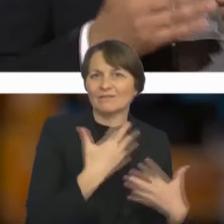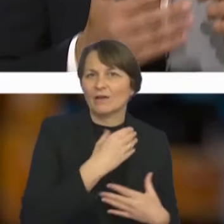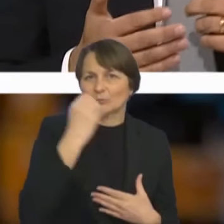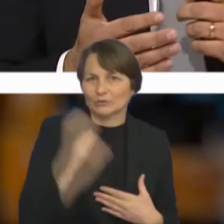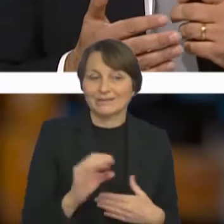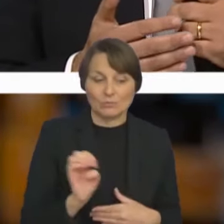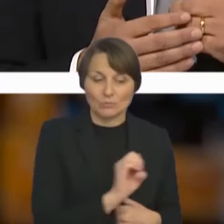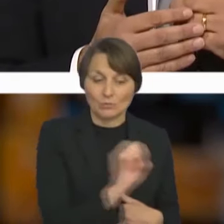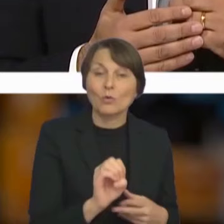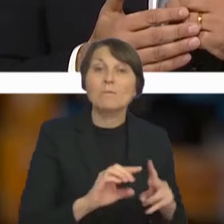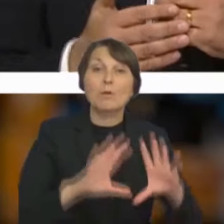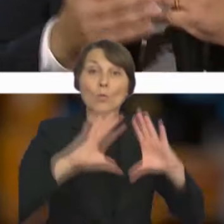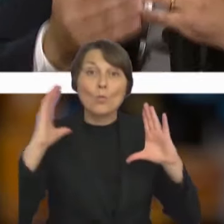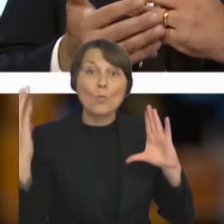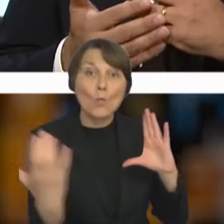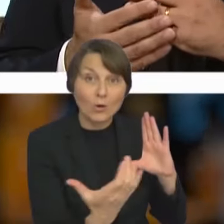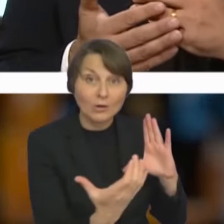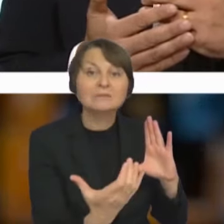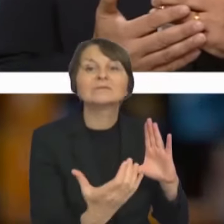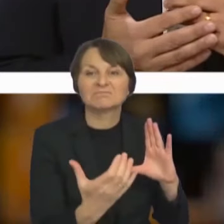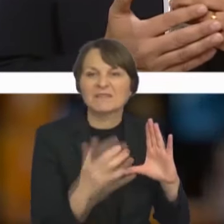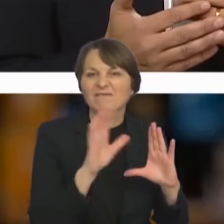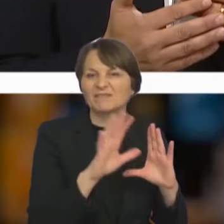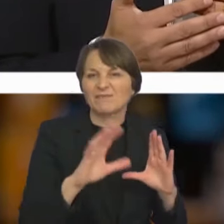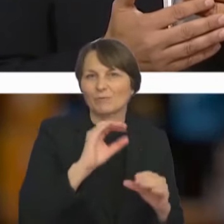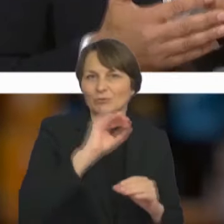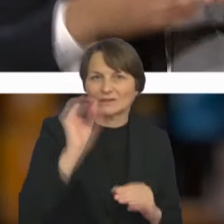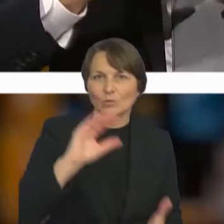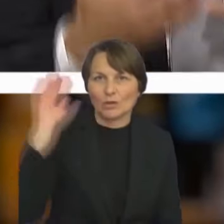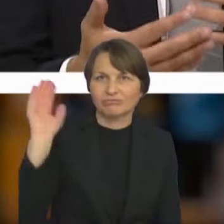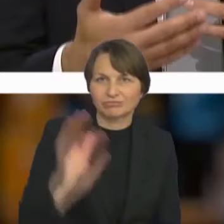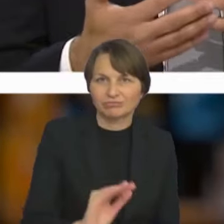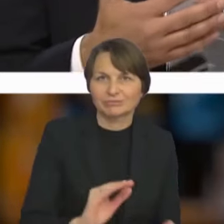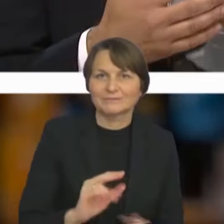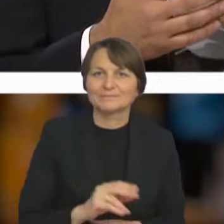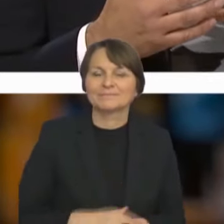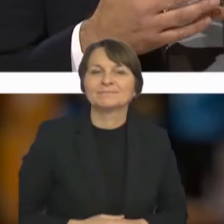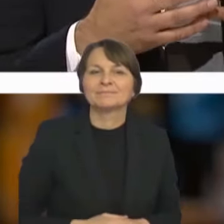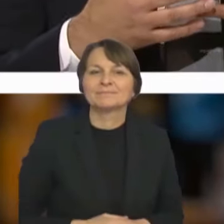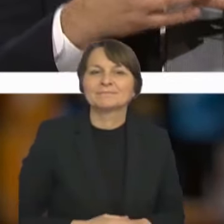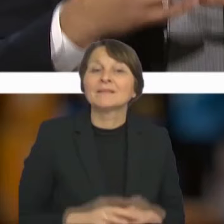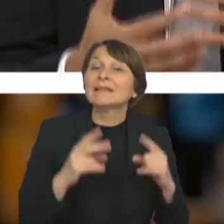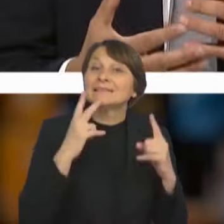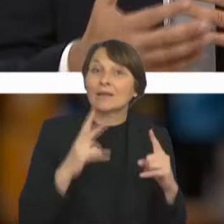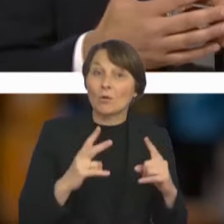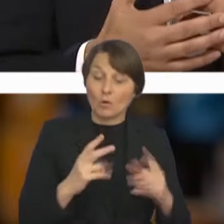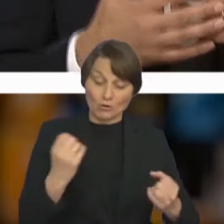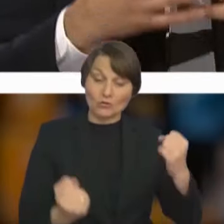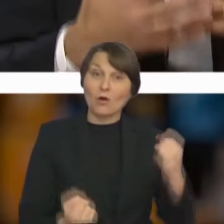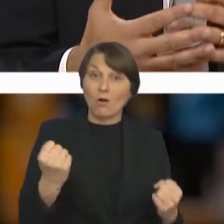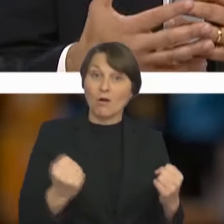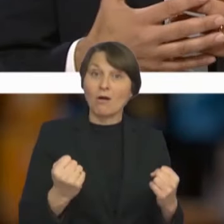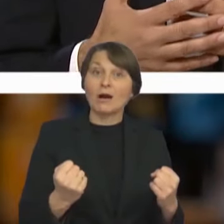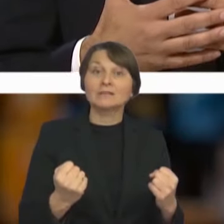35% worldwide. Lastly, we are ensuring that the whole of the life cycle of our cars can become a source of value that we